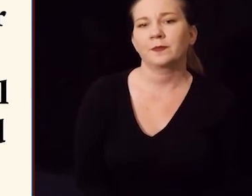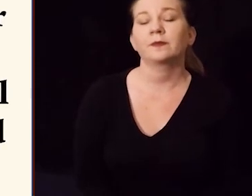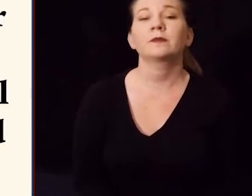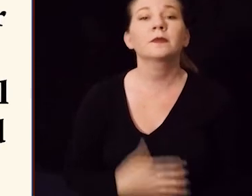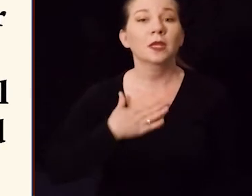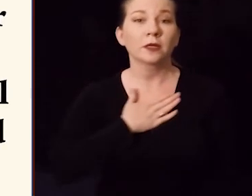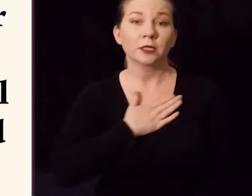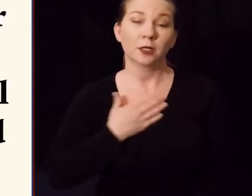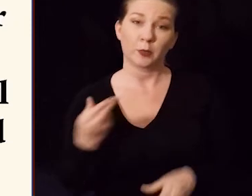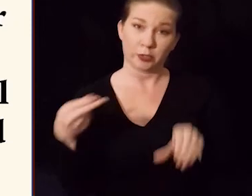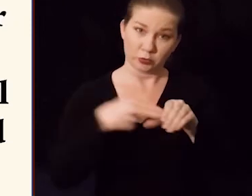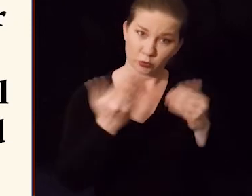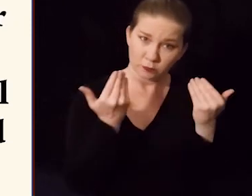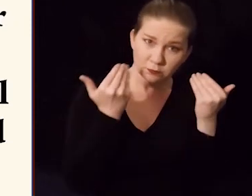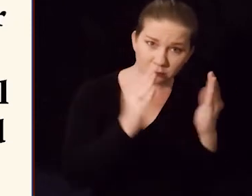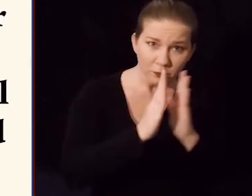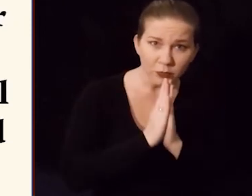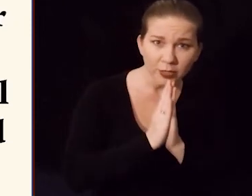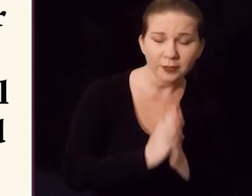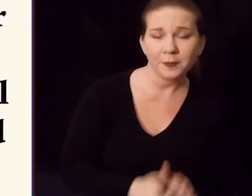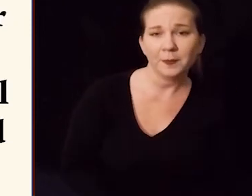Please join us in praying.